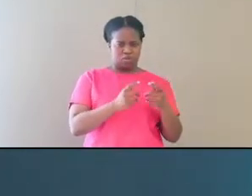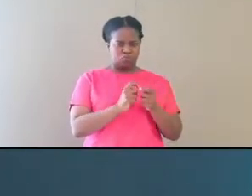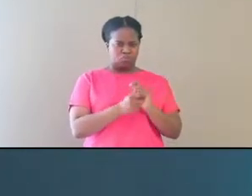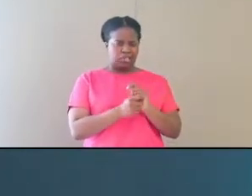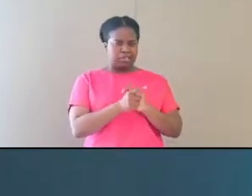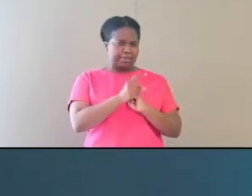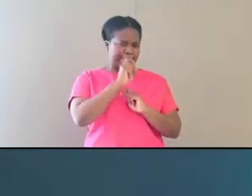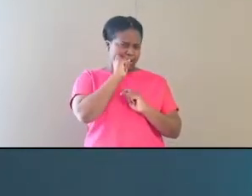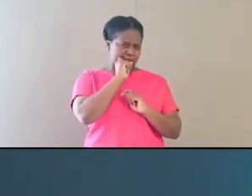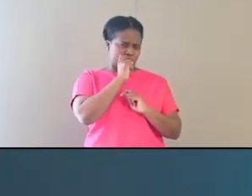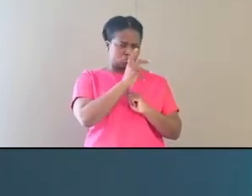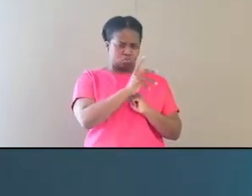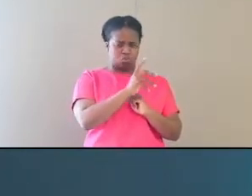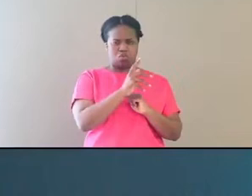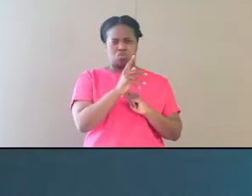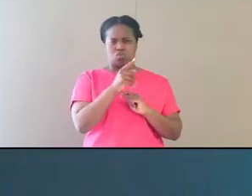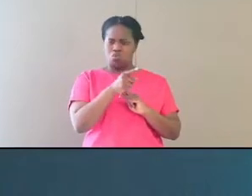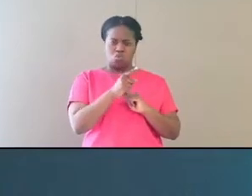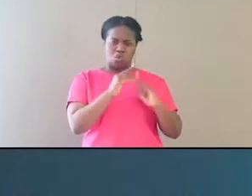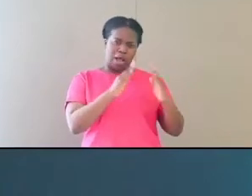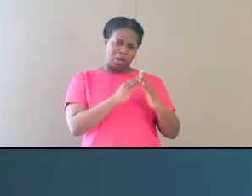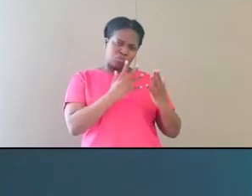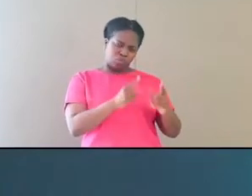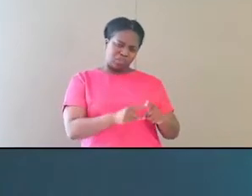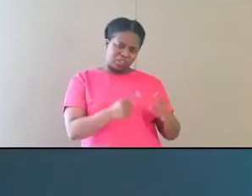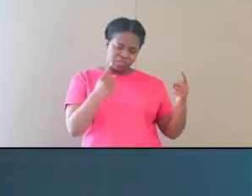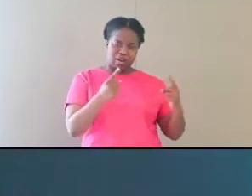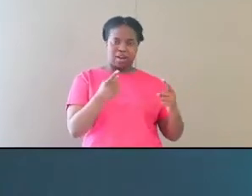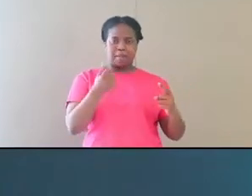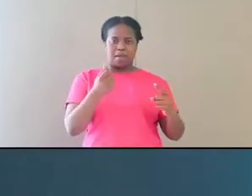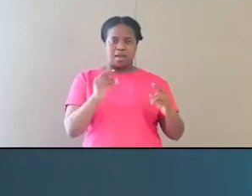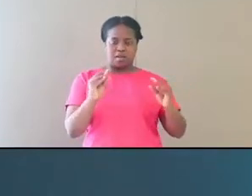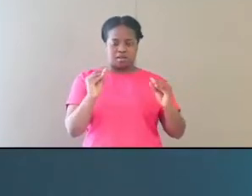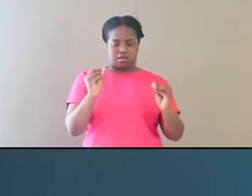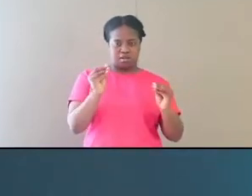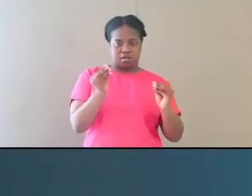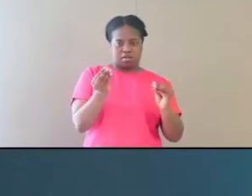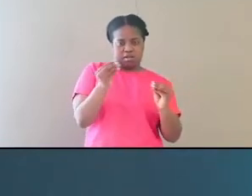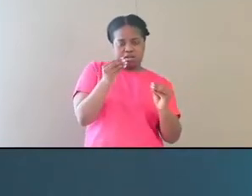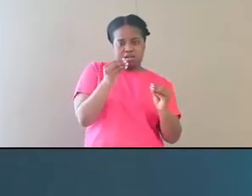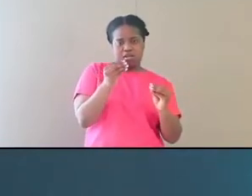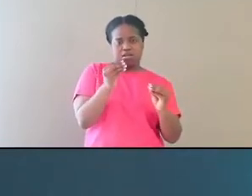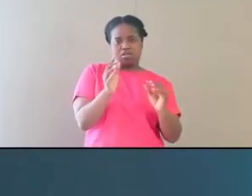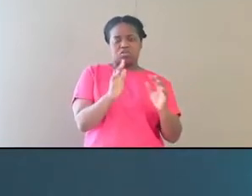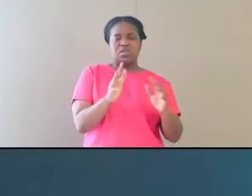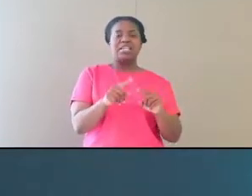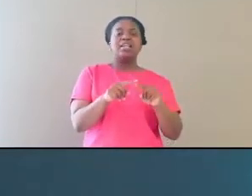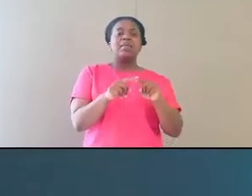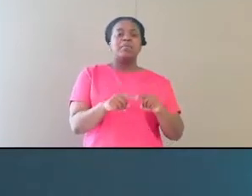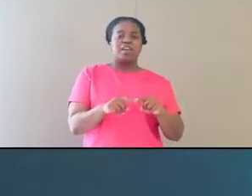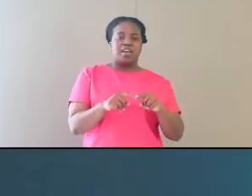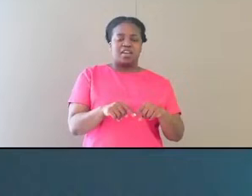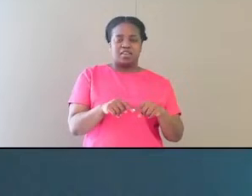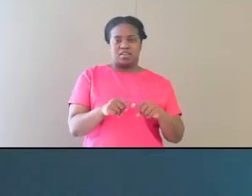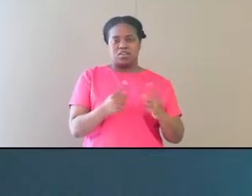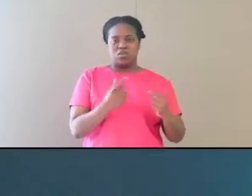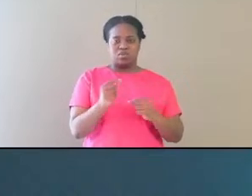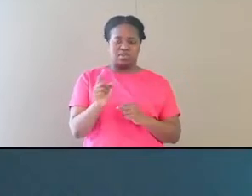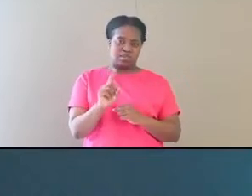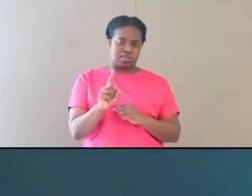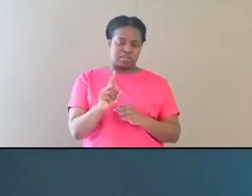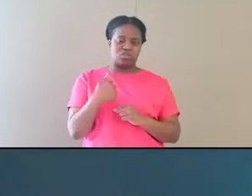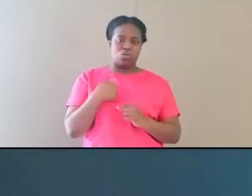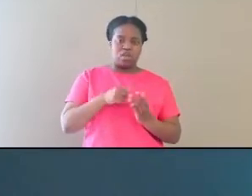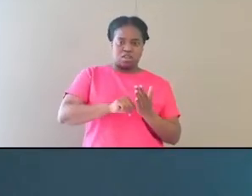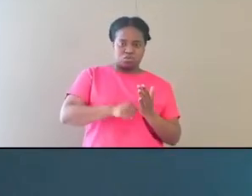threshold. You could move the income threshold. You could move the amount. And depending on which lever you chose to move and expand, so the